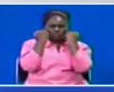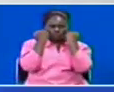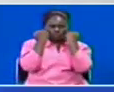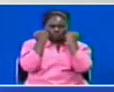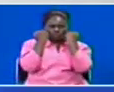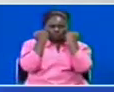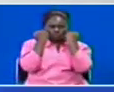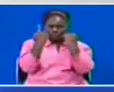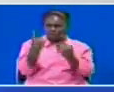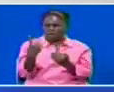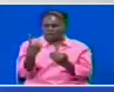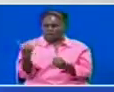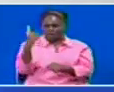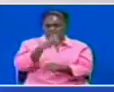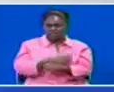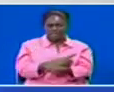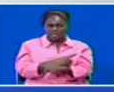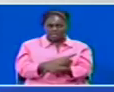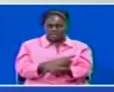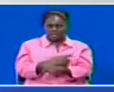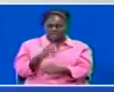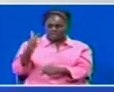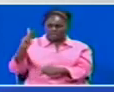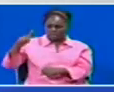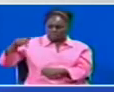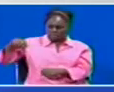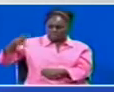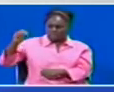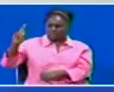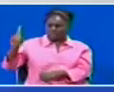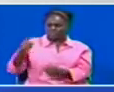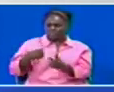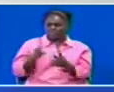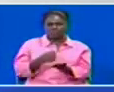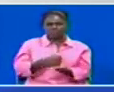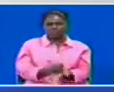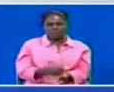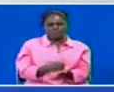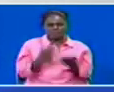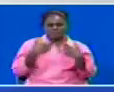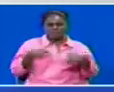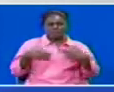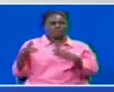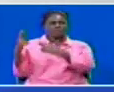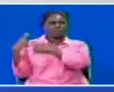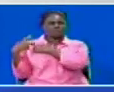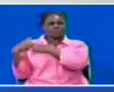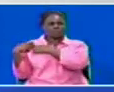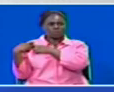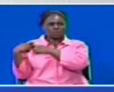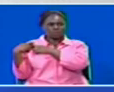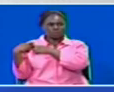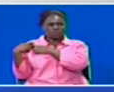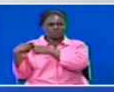just one day to KPMG starting the audit, the stakeholders that you keep on talking